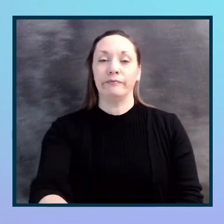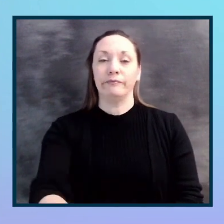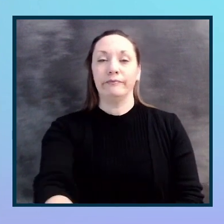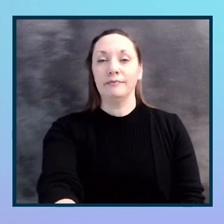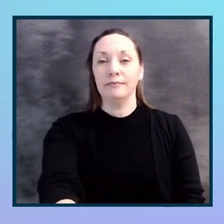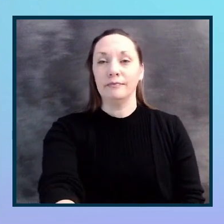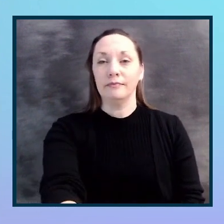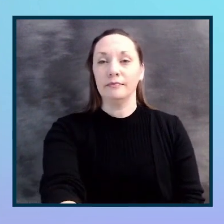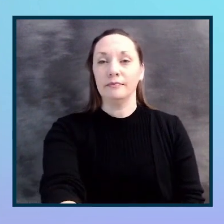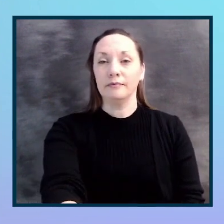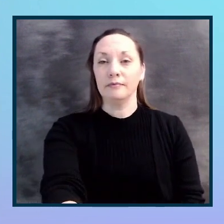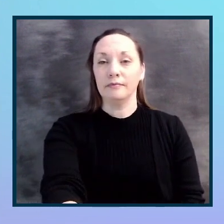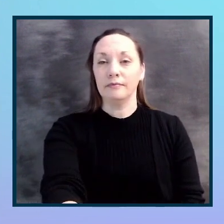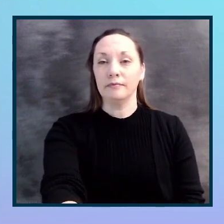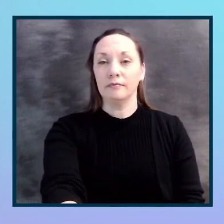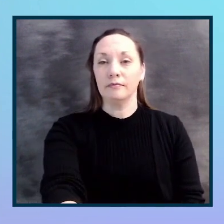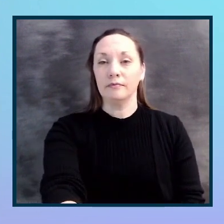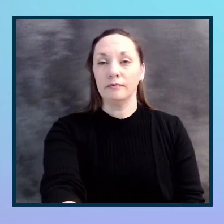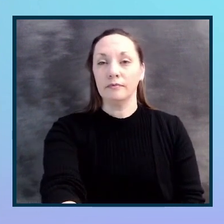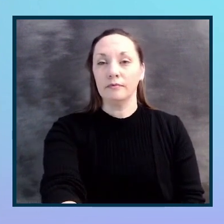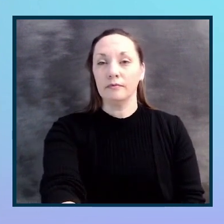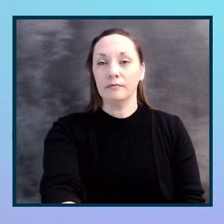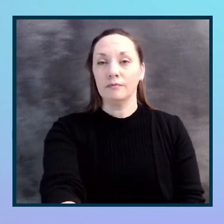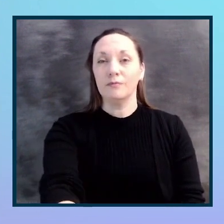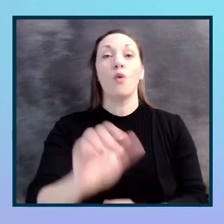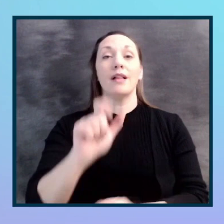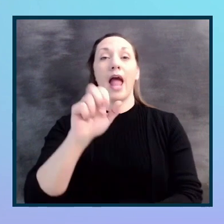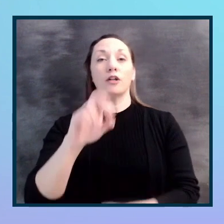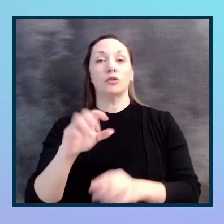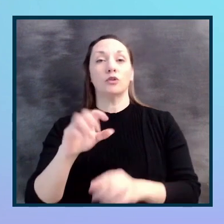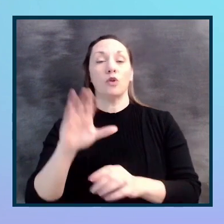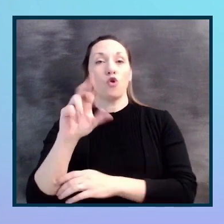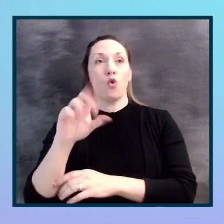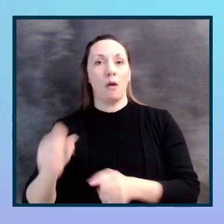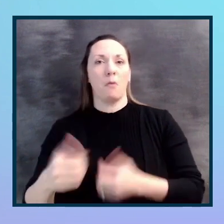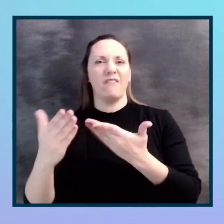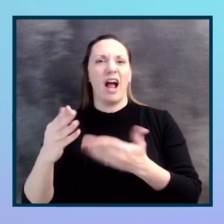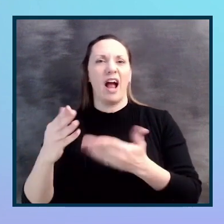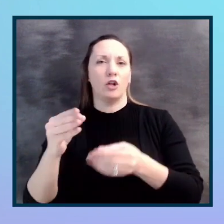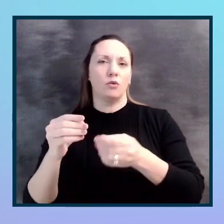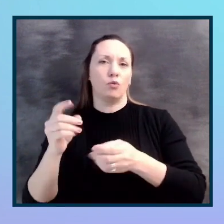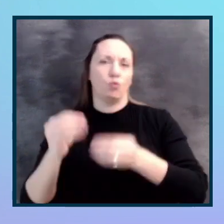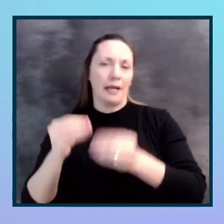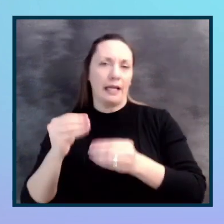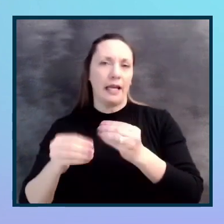Okay. Will Axe Core provide steps for remediation in frameworks like Angular and React?